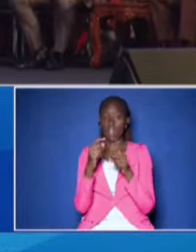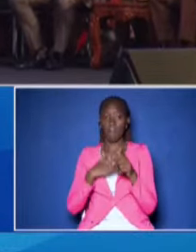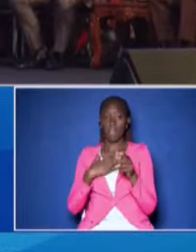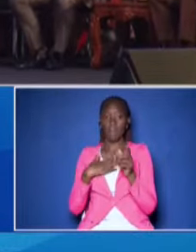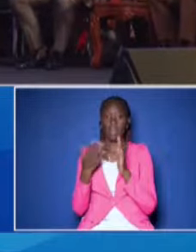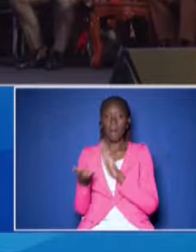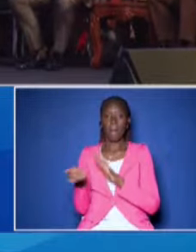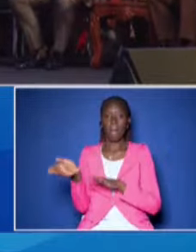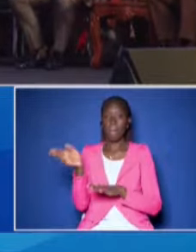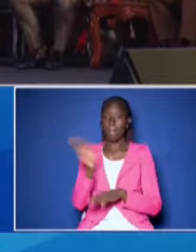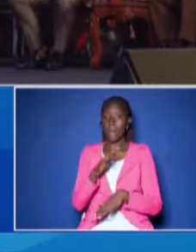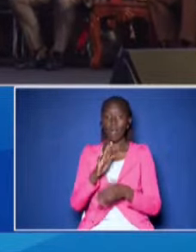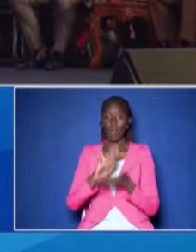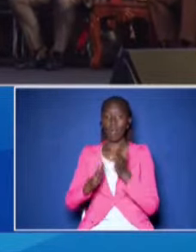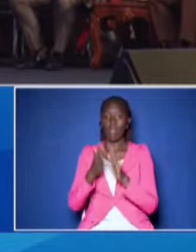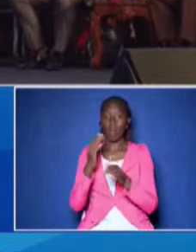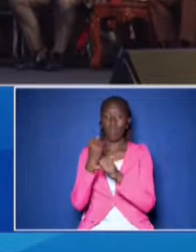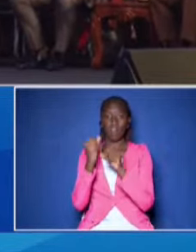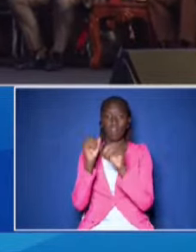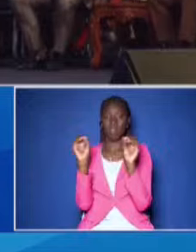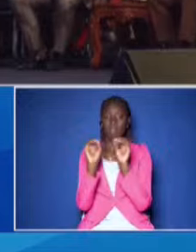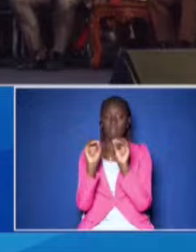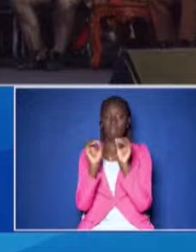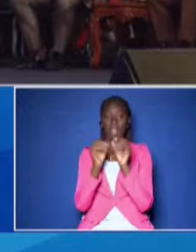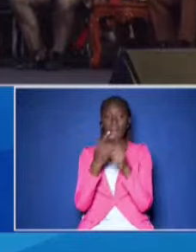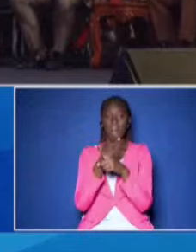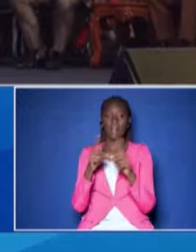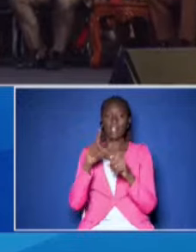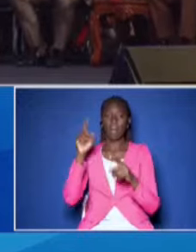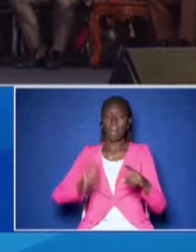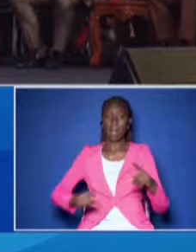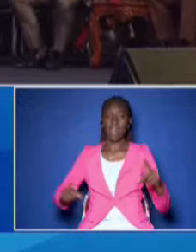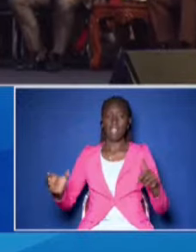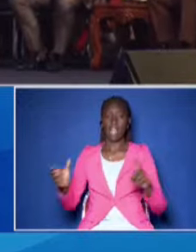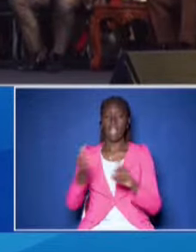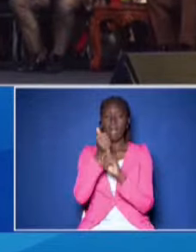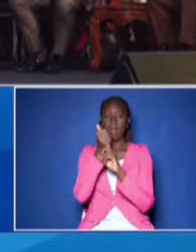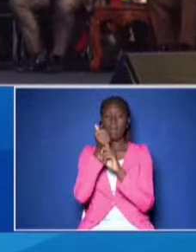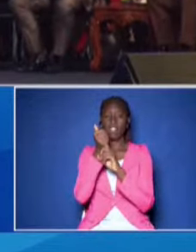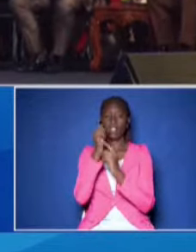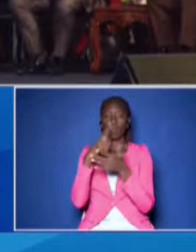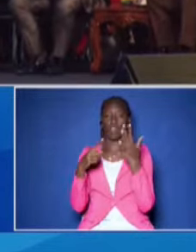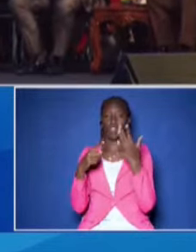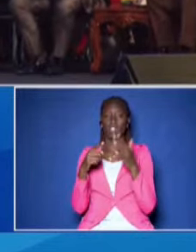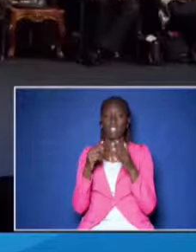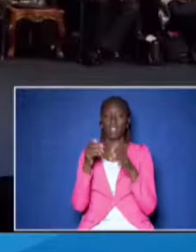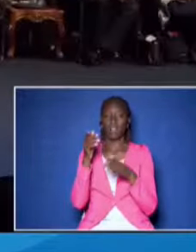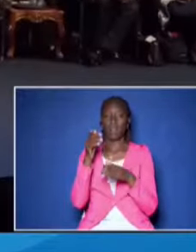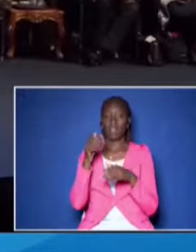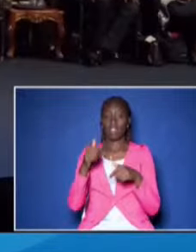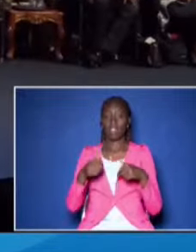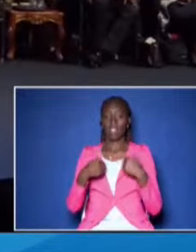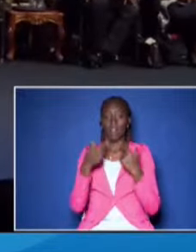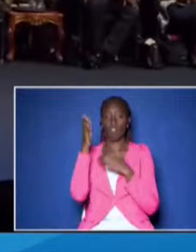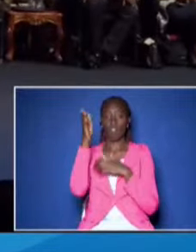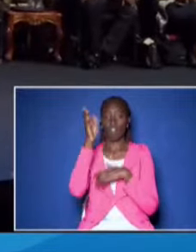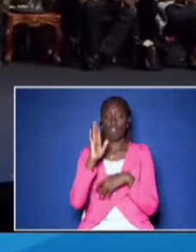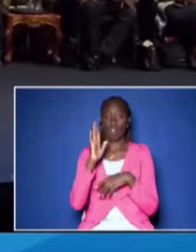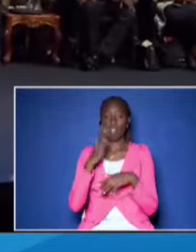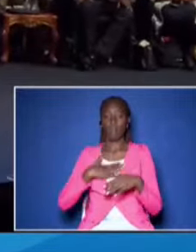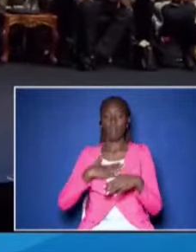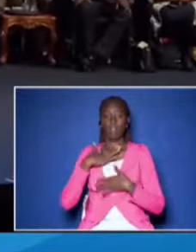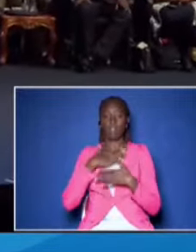not return unto me void but it shall accomplish that which I please now I want you to go to